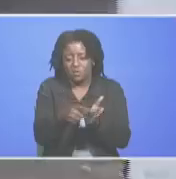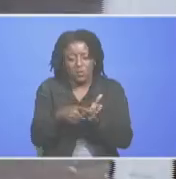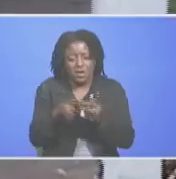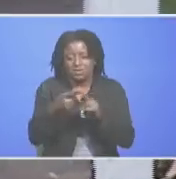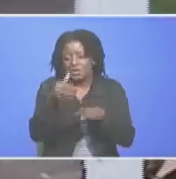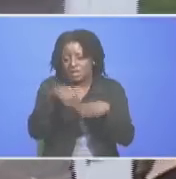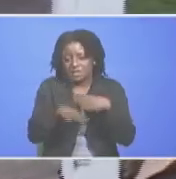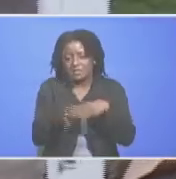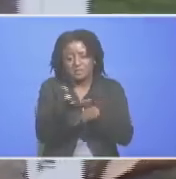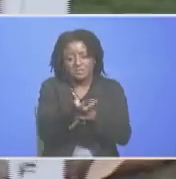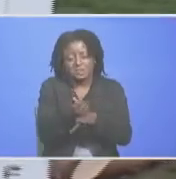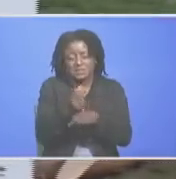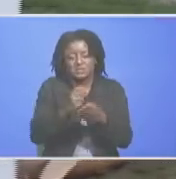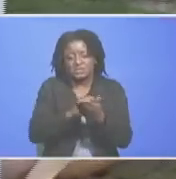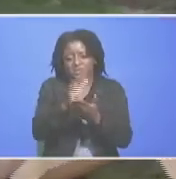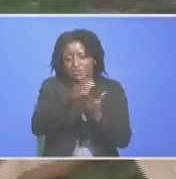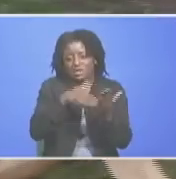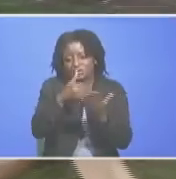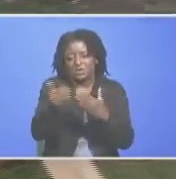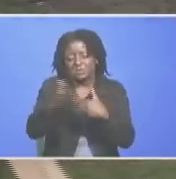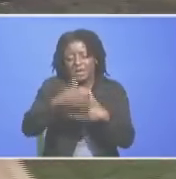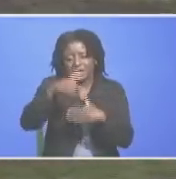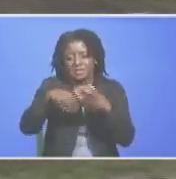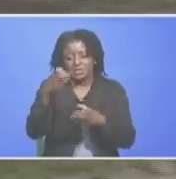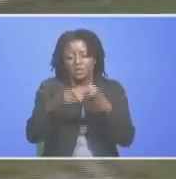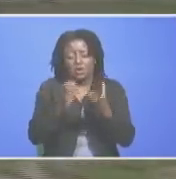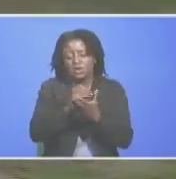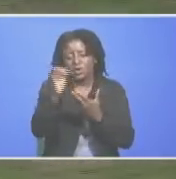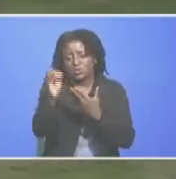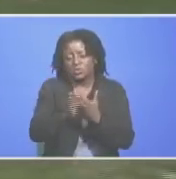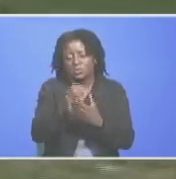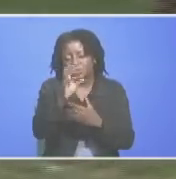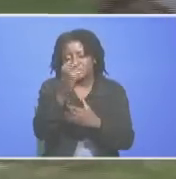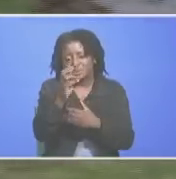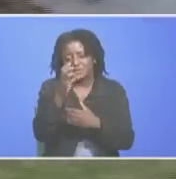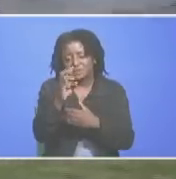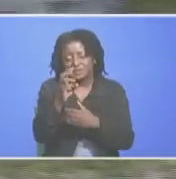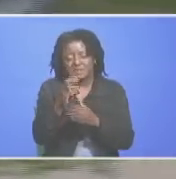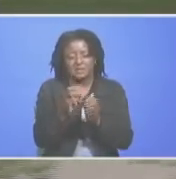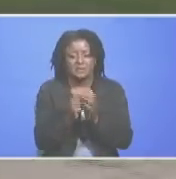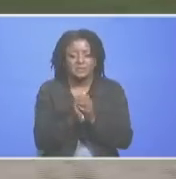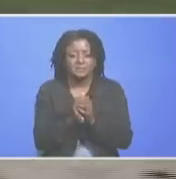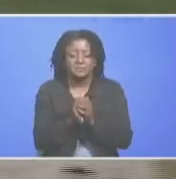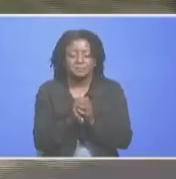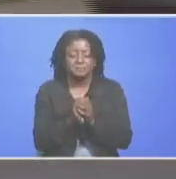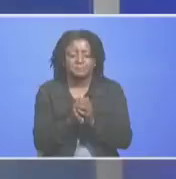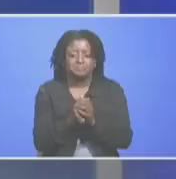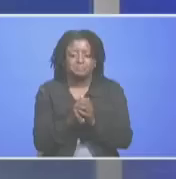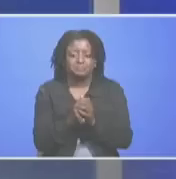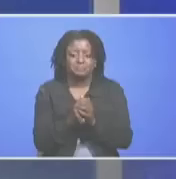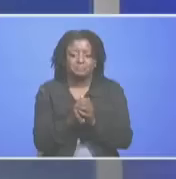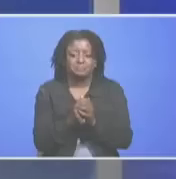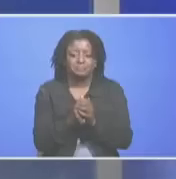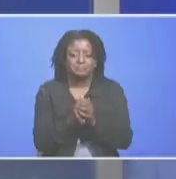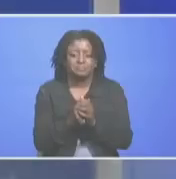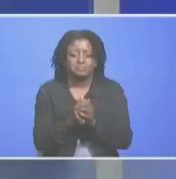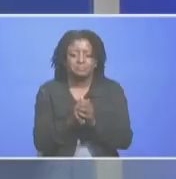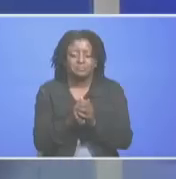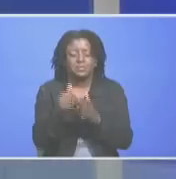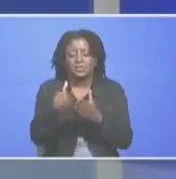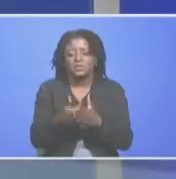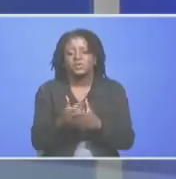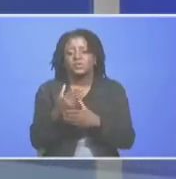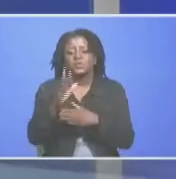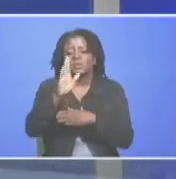scheduled back in court October 16th for voluntary bill of indictment papers to be served. A new